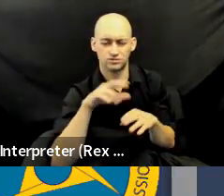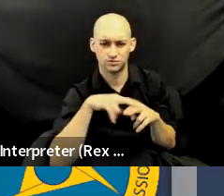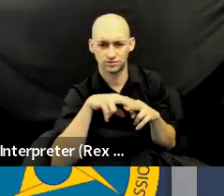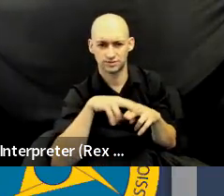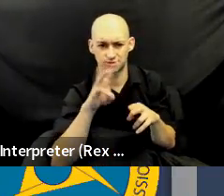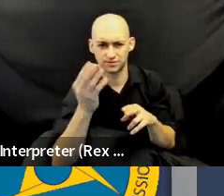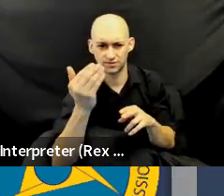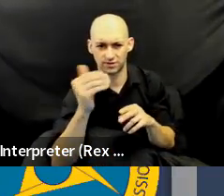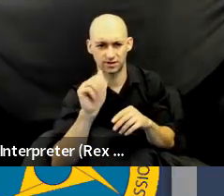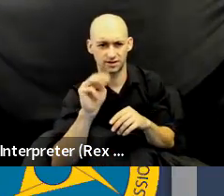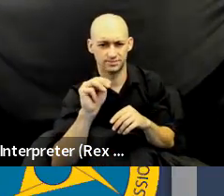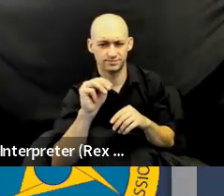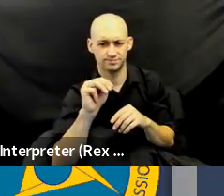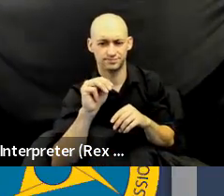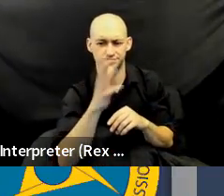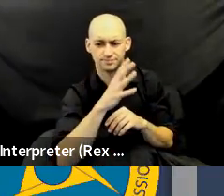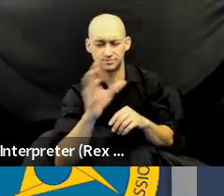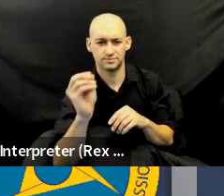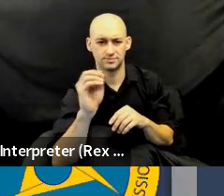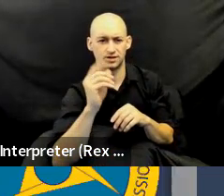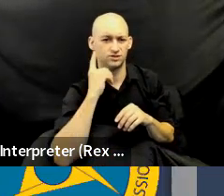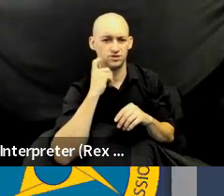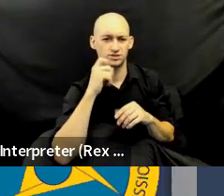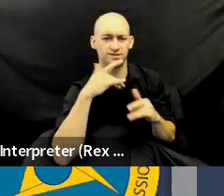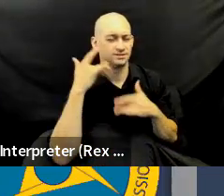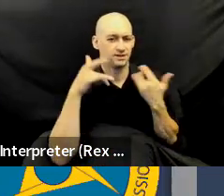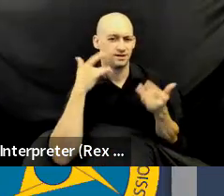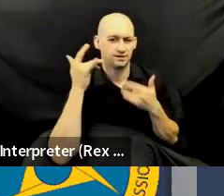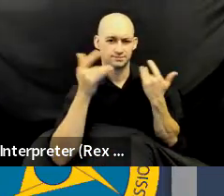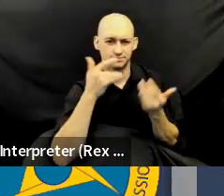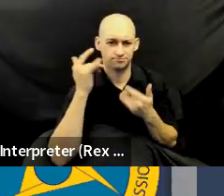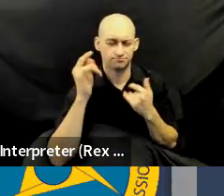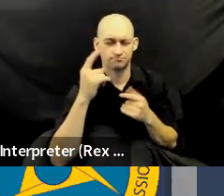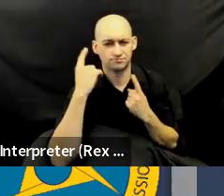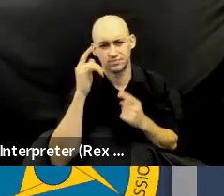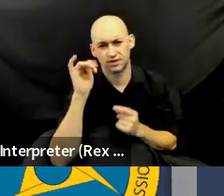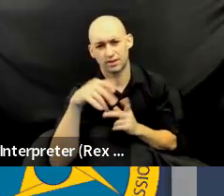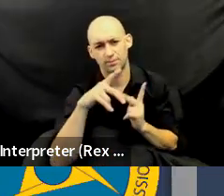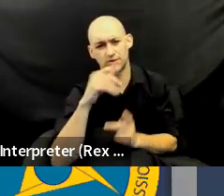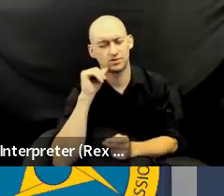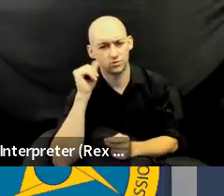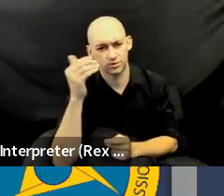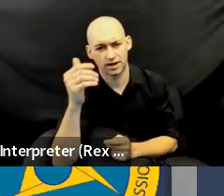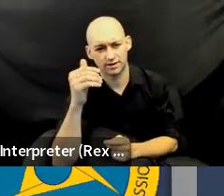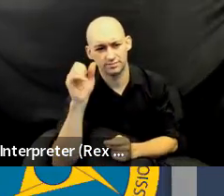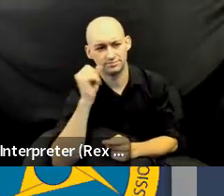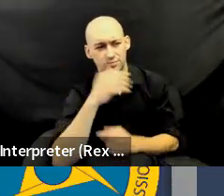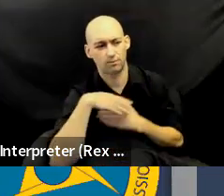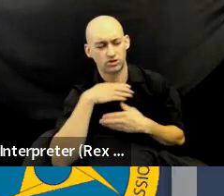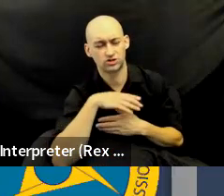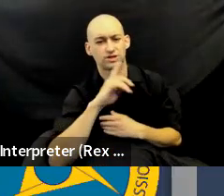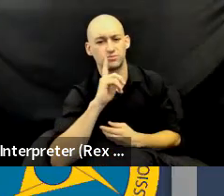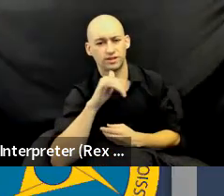in the morning, and it just was so exciting. And I think that people don't appreciate necessarily